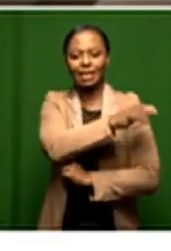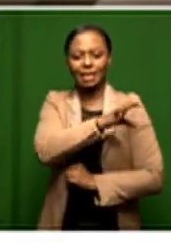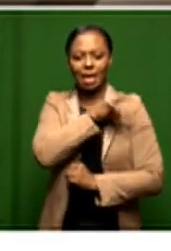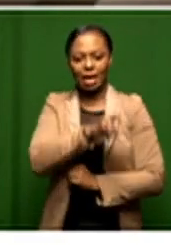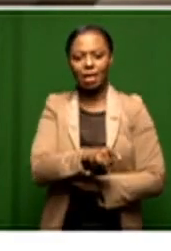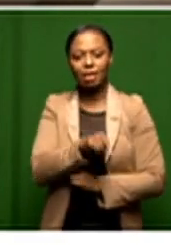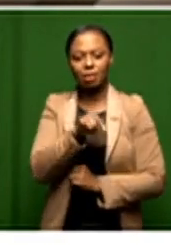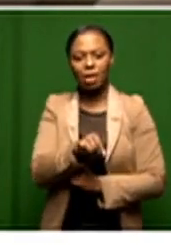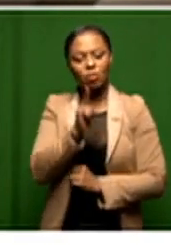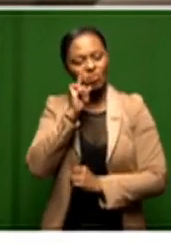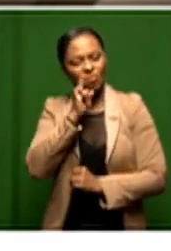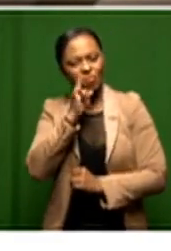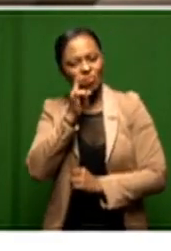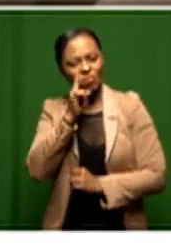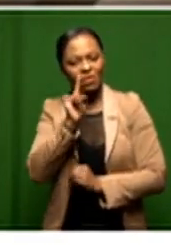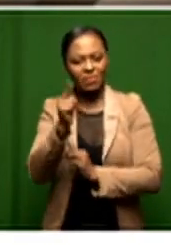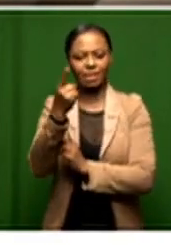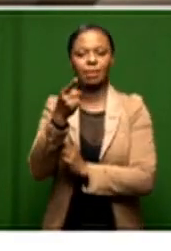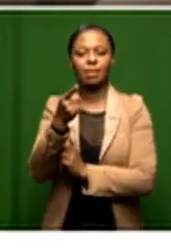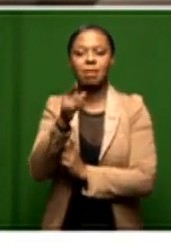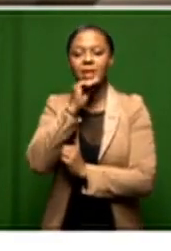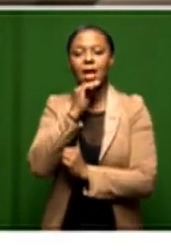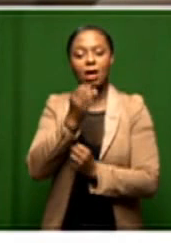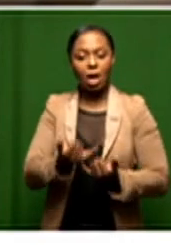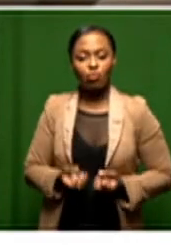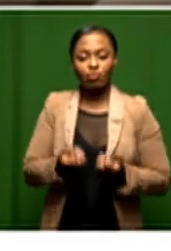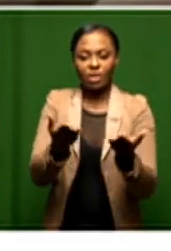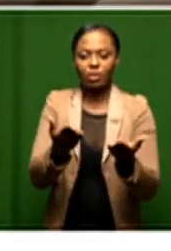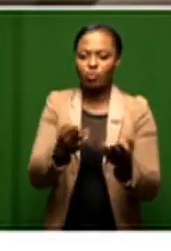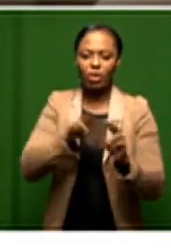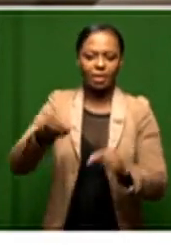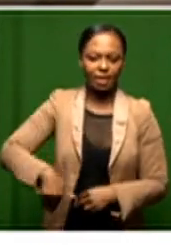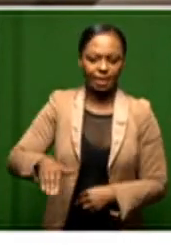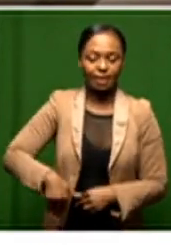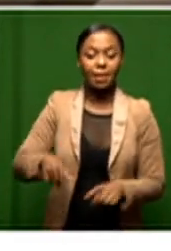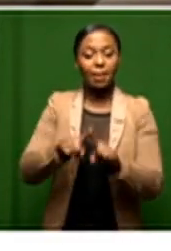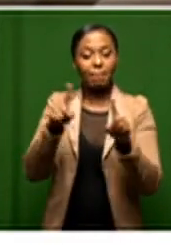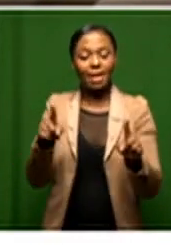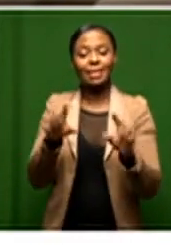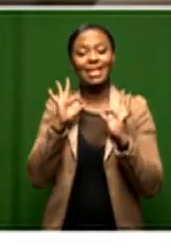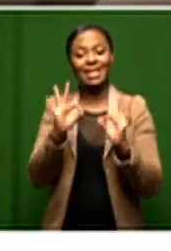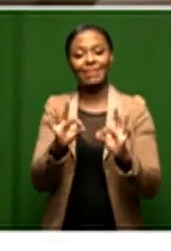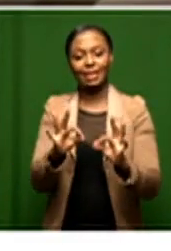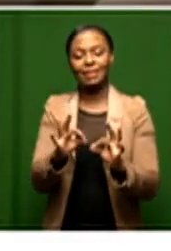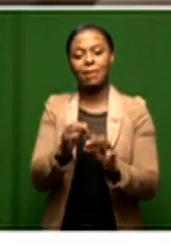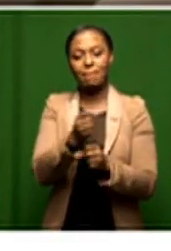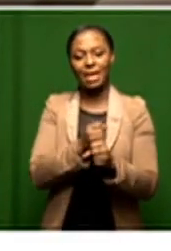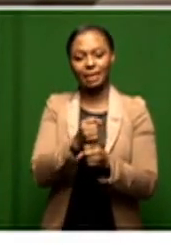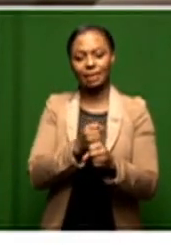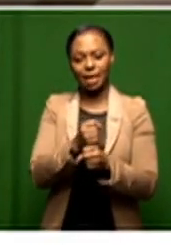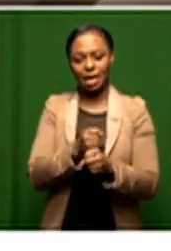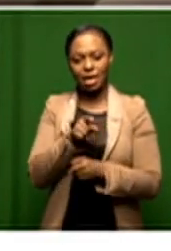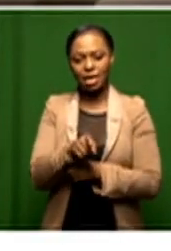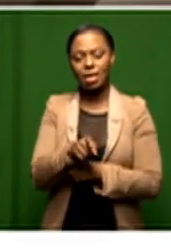has not been released for those vaccines. We have a very effective medicine regulatory